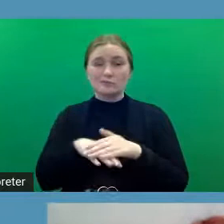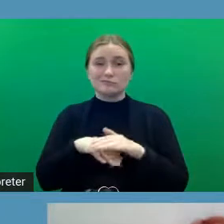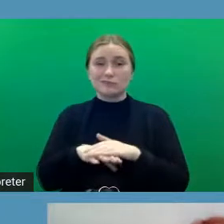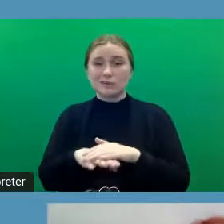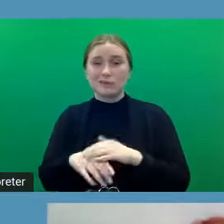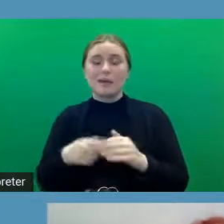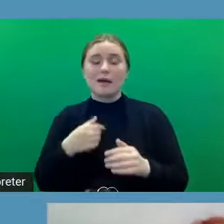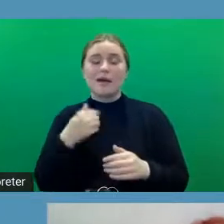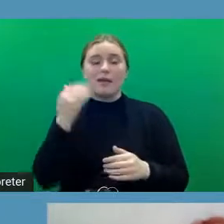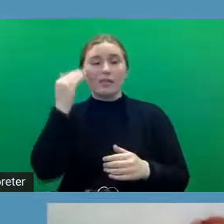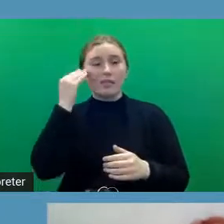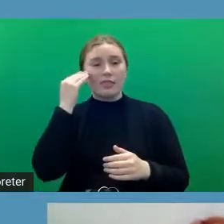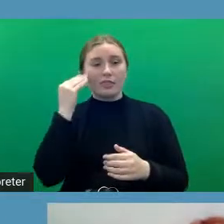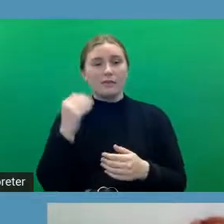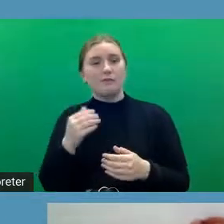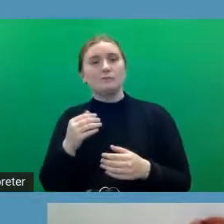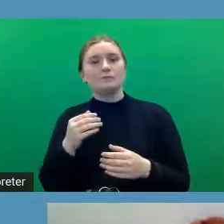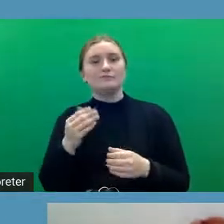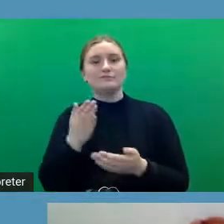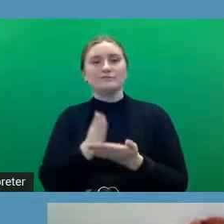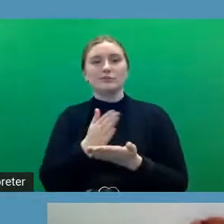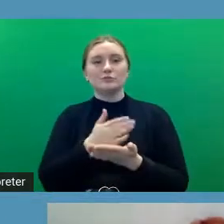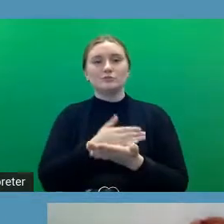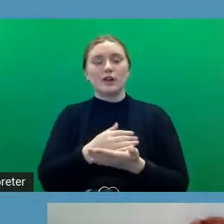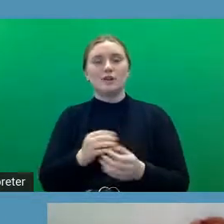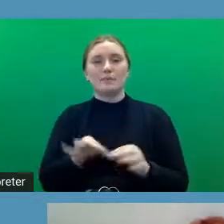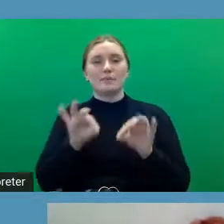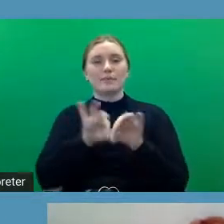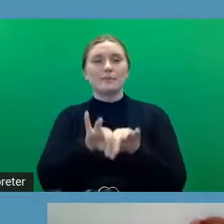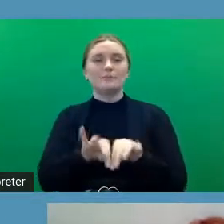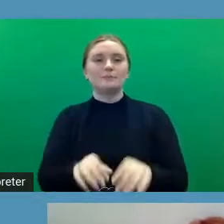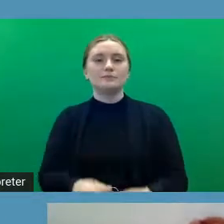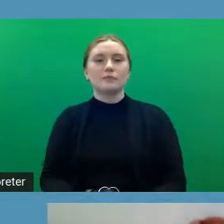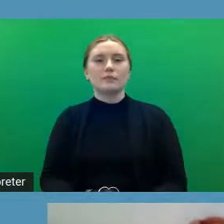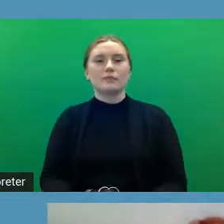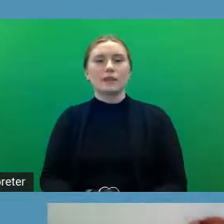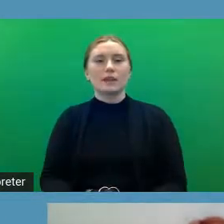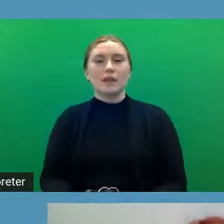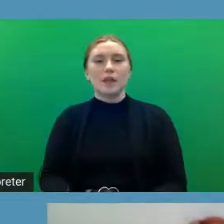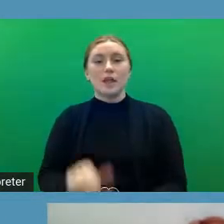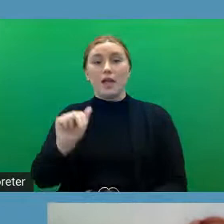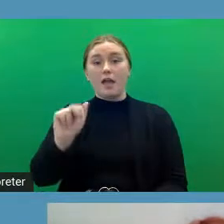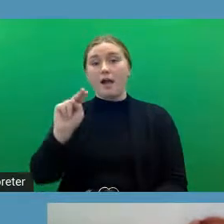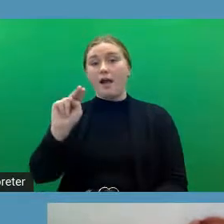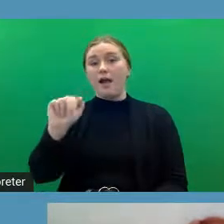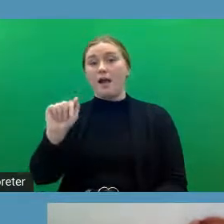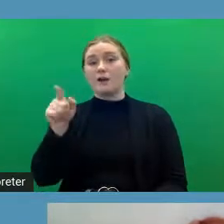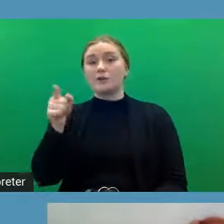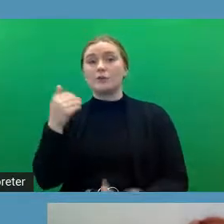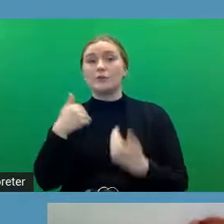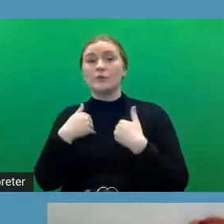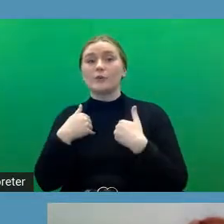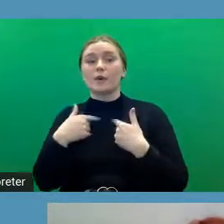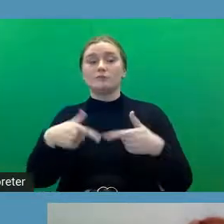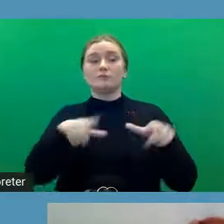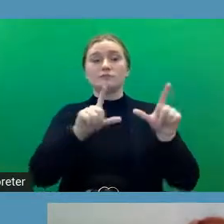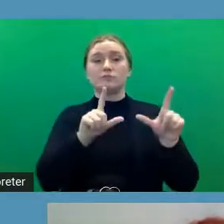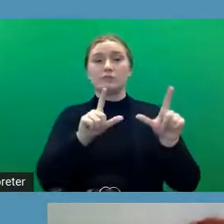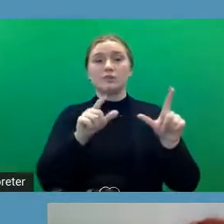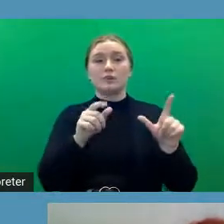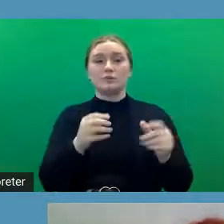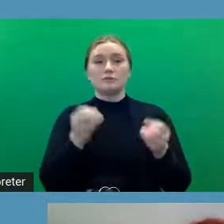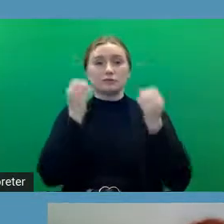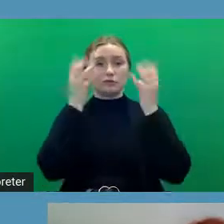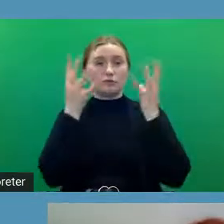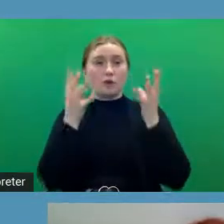capabilities. Anna, I think you had that list on that slide. I don't know if it's easy to bring that up again in our current context, but we'll share the slides